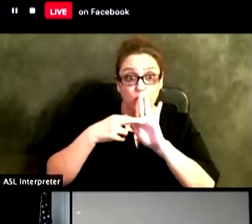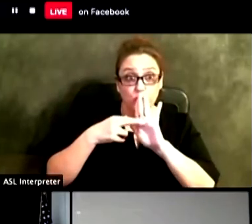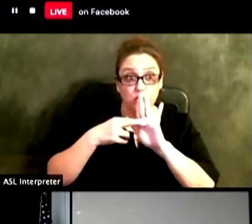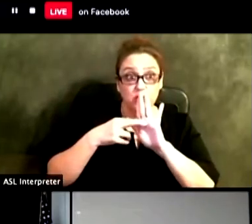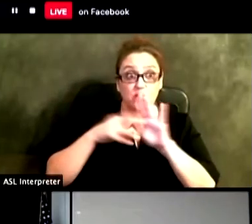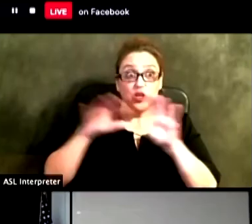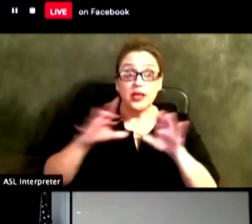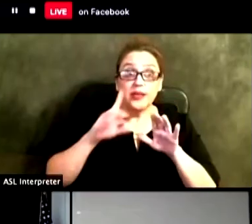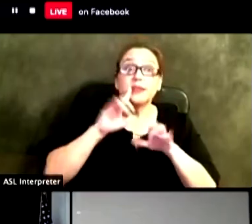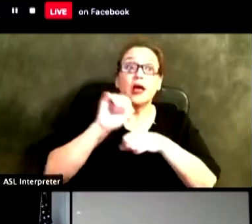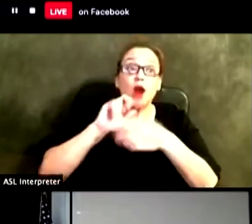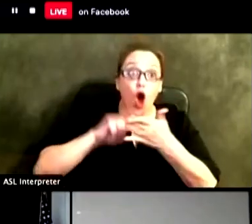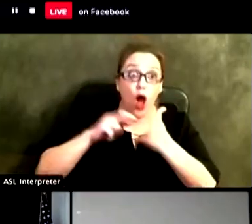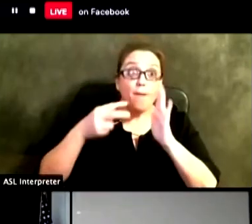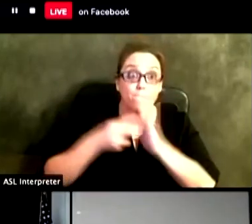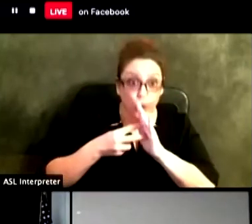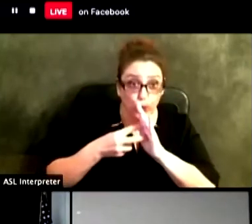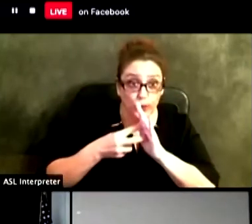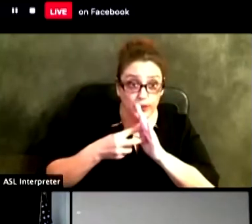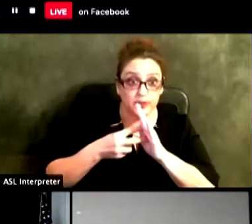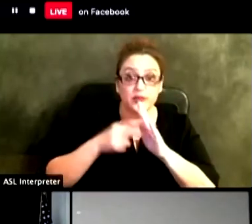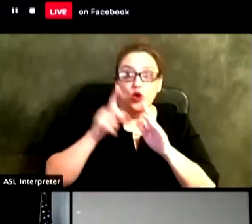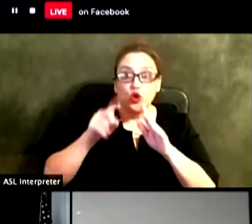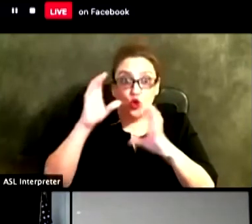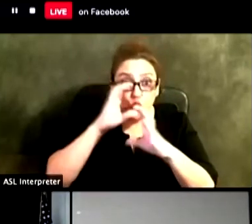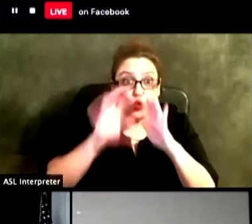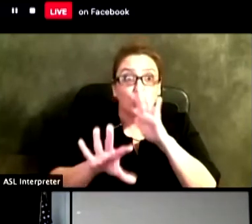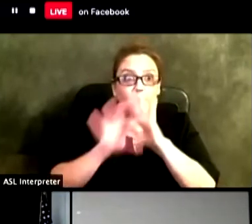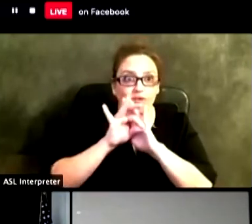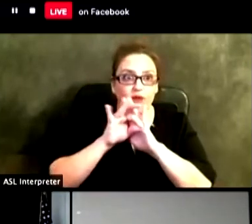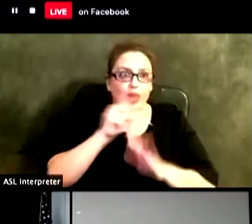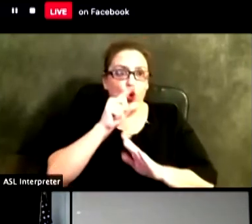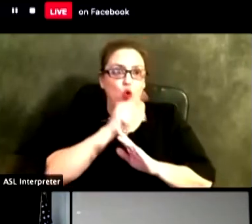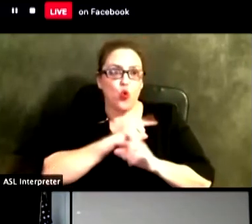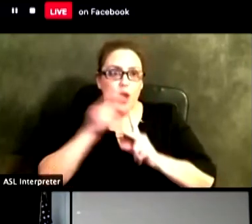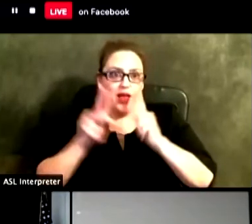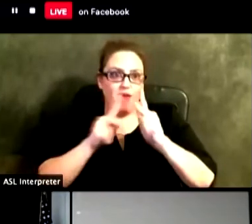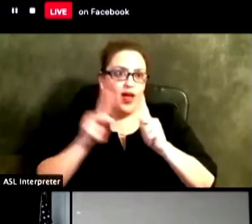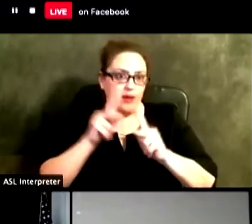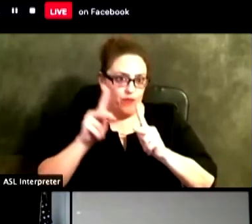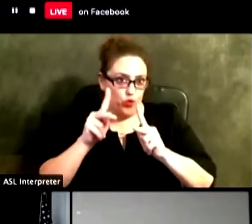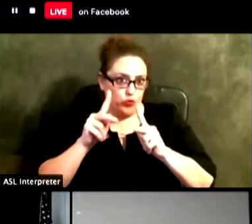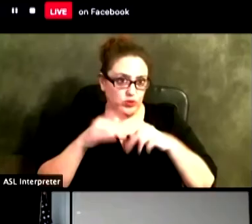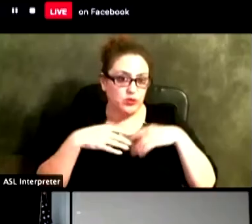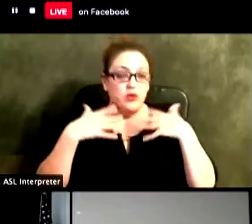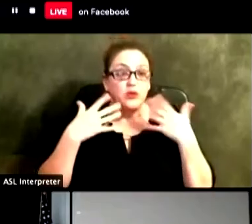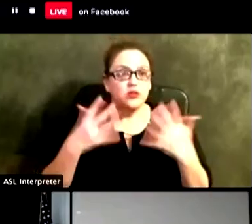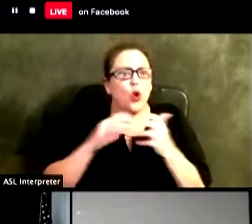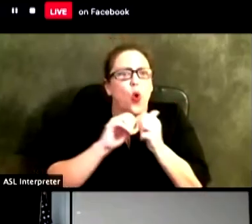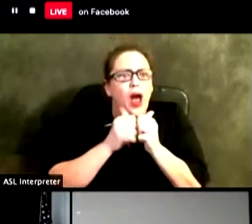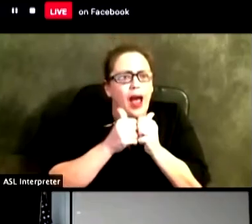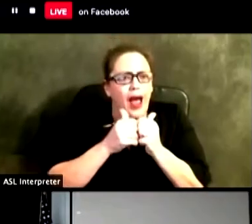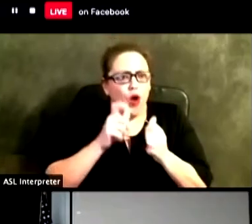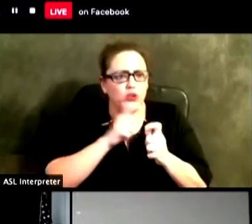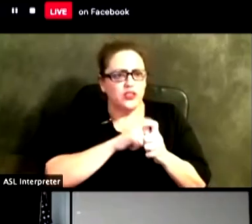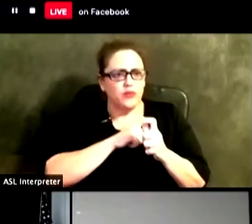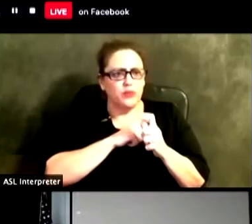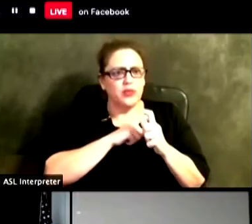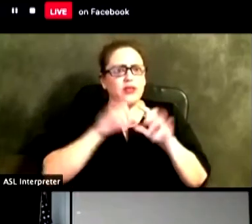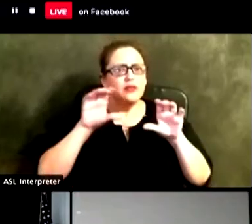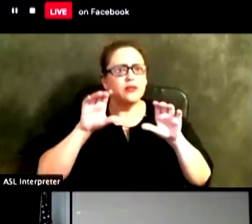find qualified folks who are excellent. So how is the city and departments actively and intentionally diversifying their departments outside